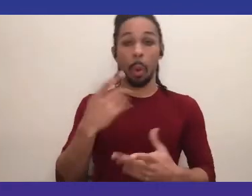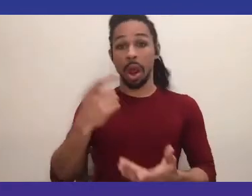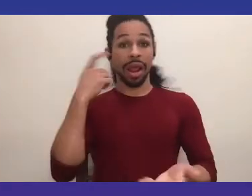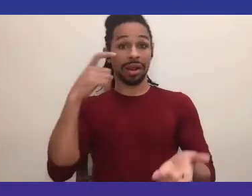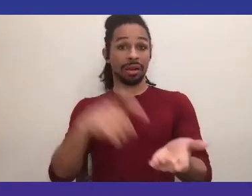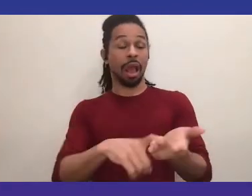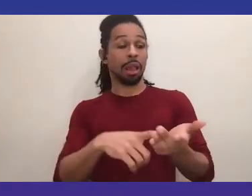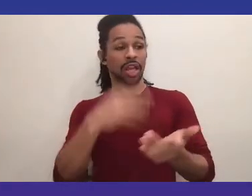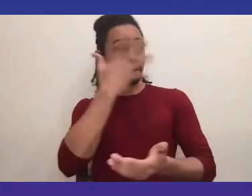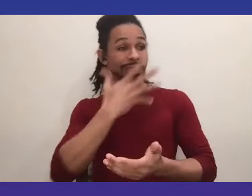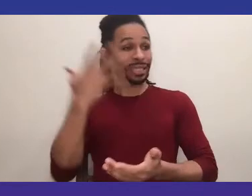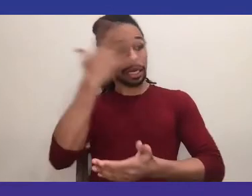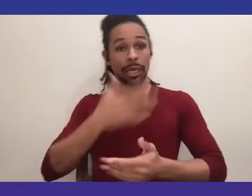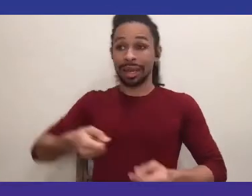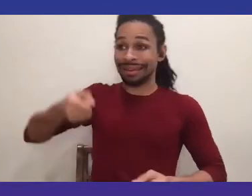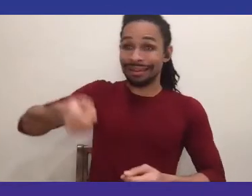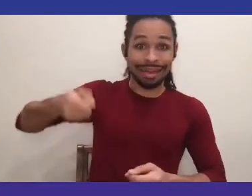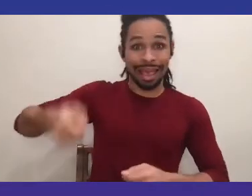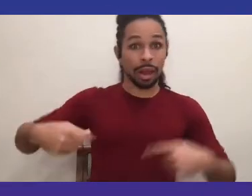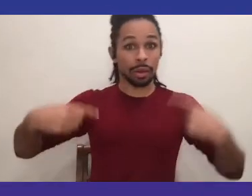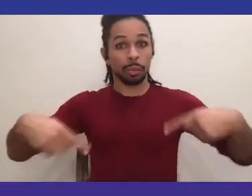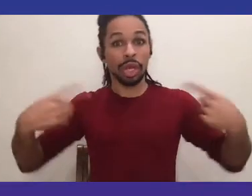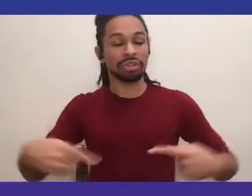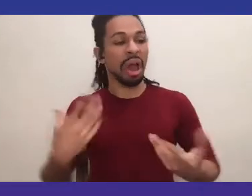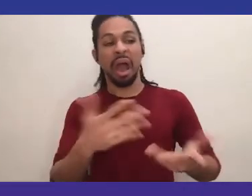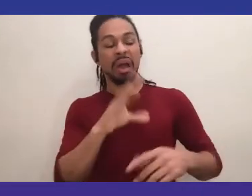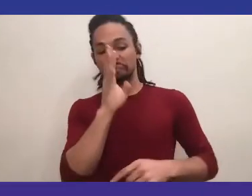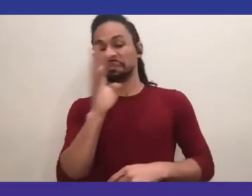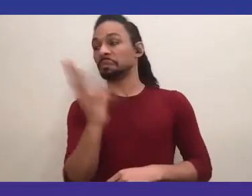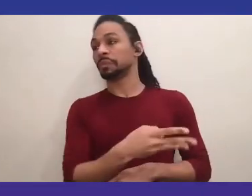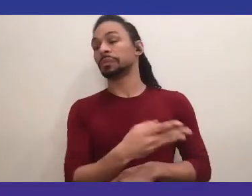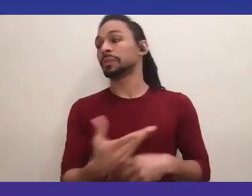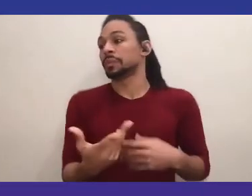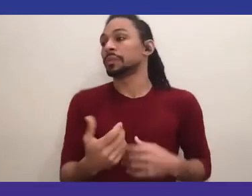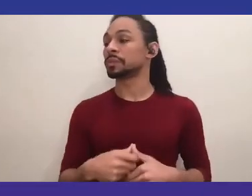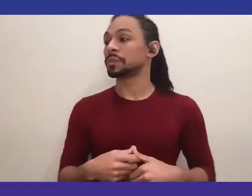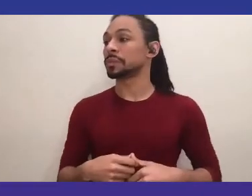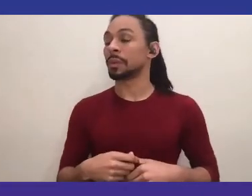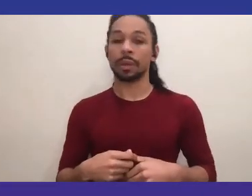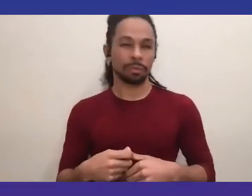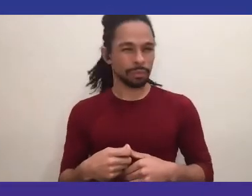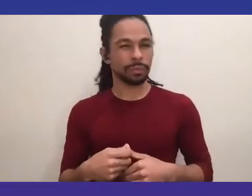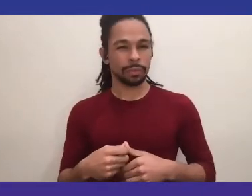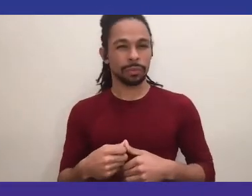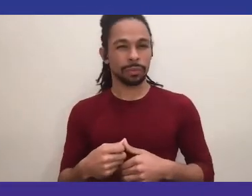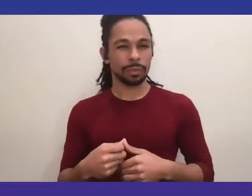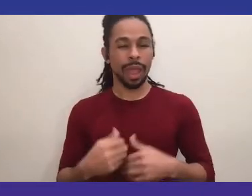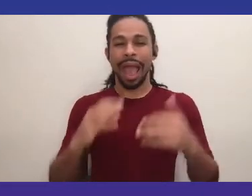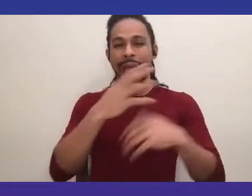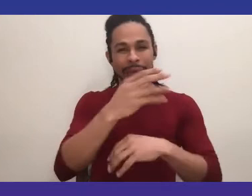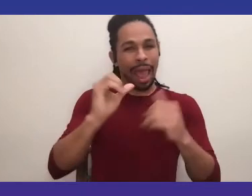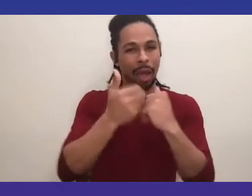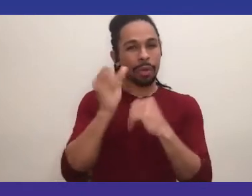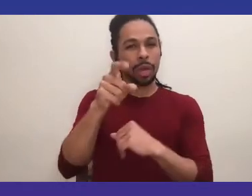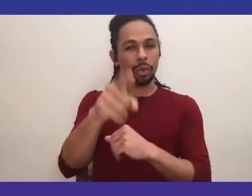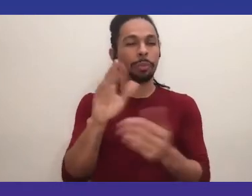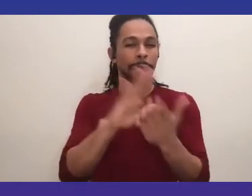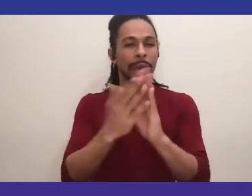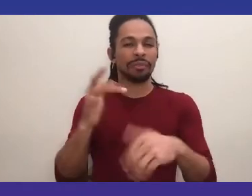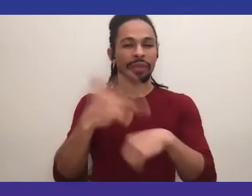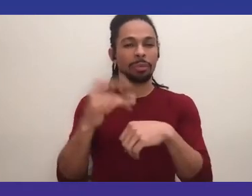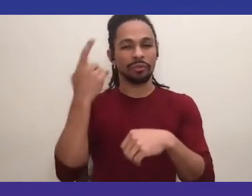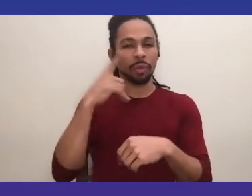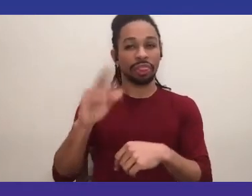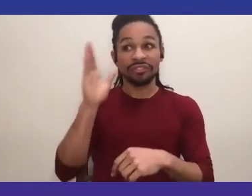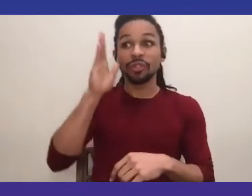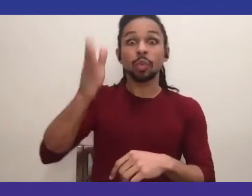aesthetics? And also, how can you be available to the future if